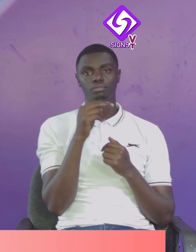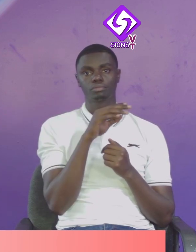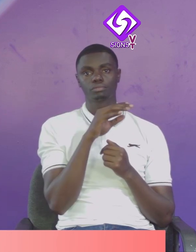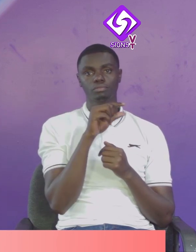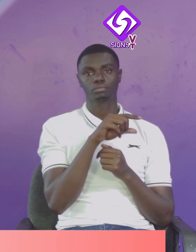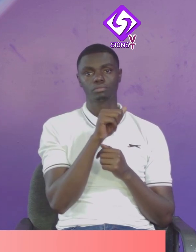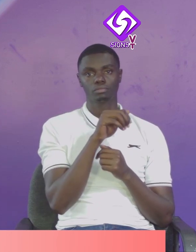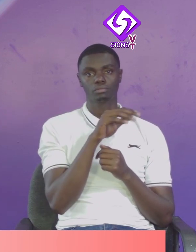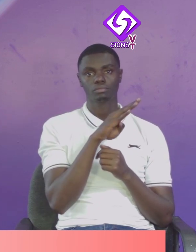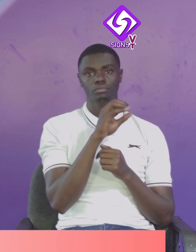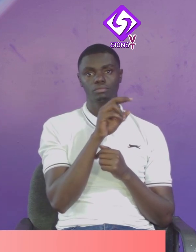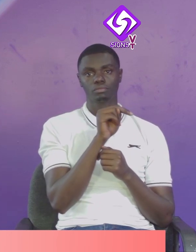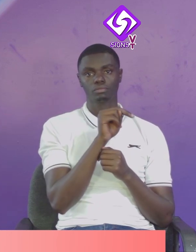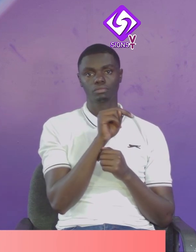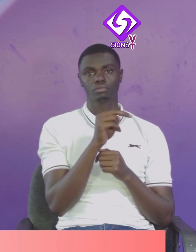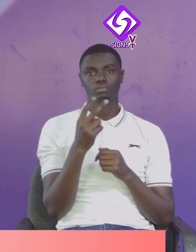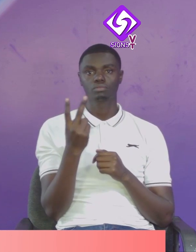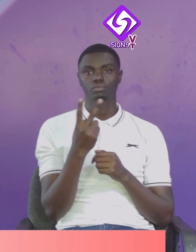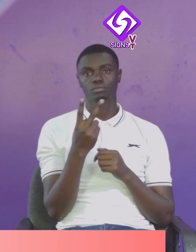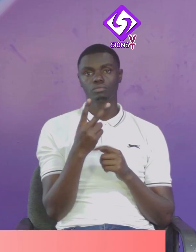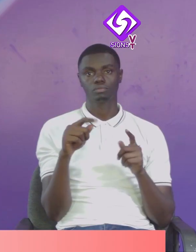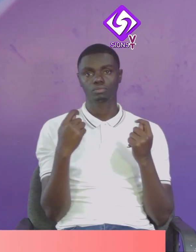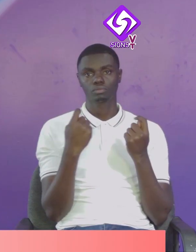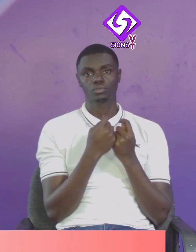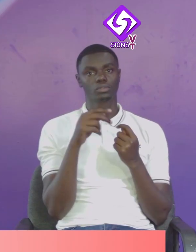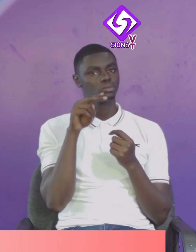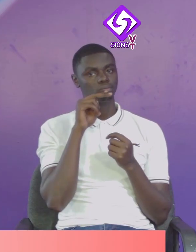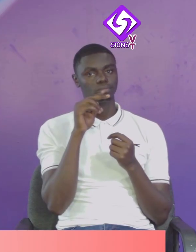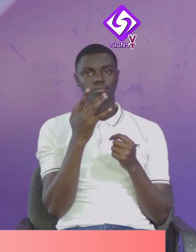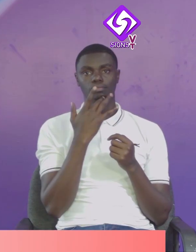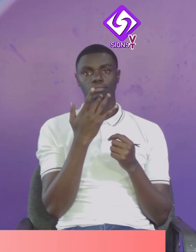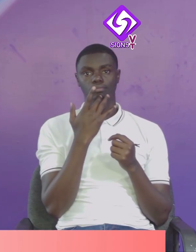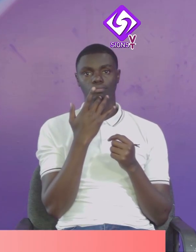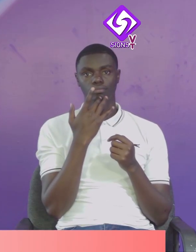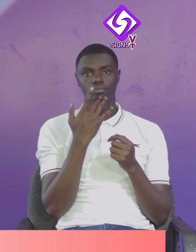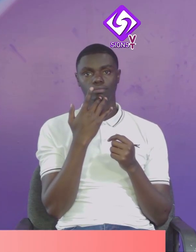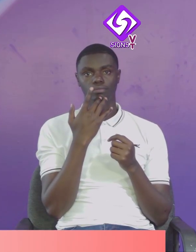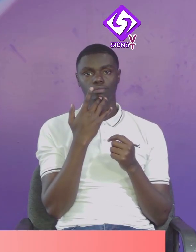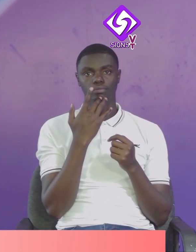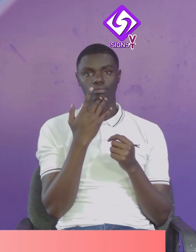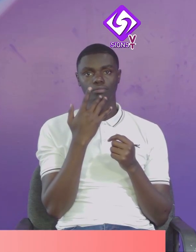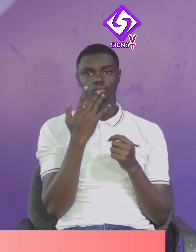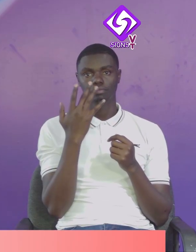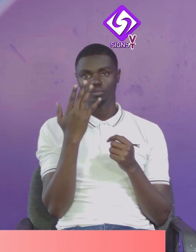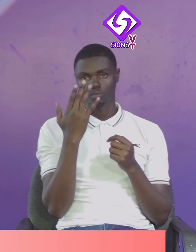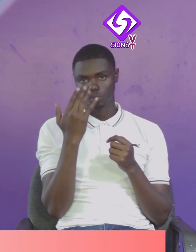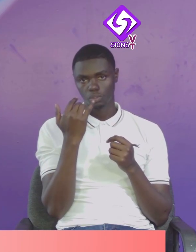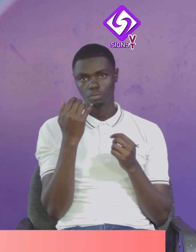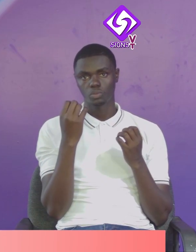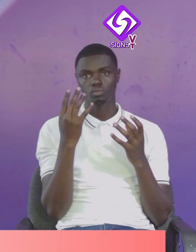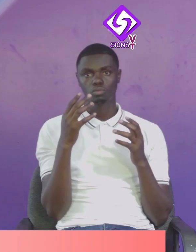might see that between the two sides, Nigeria were the favorites against Gabon because of many